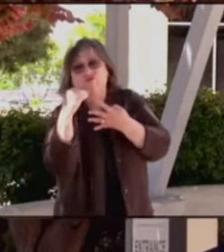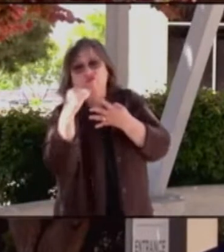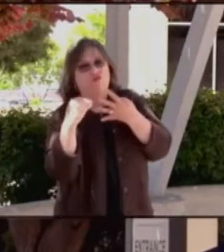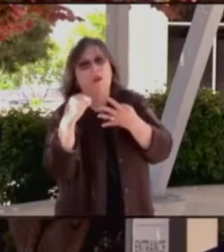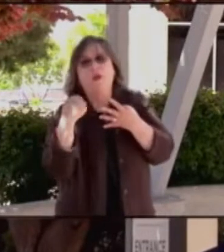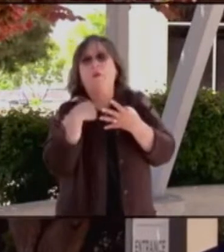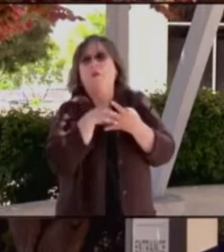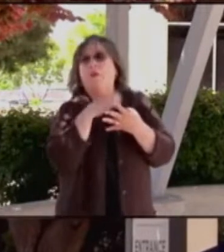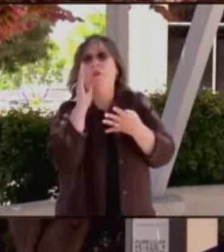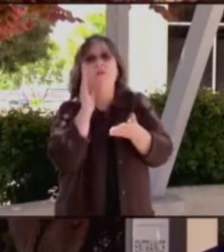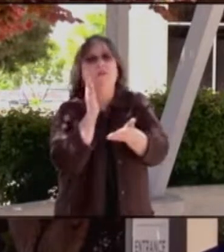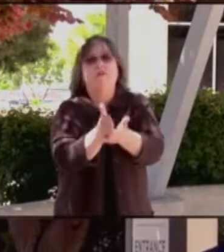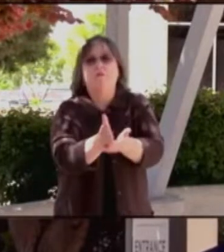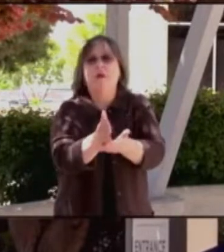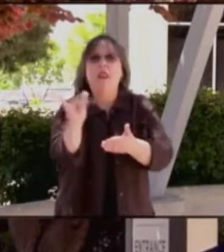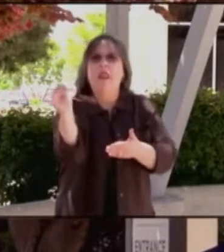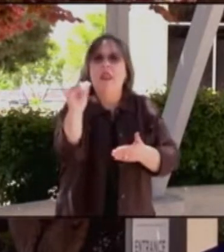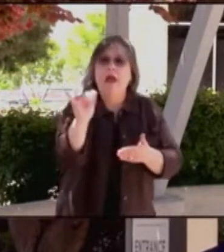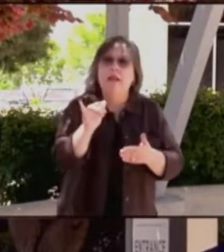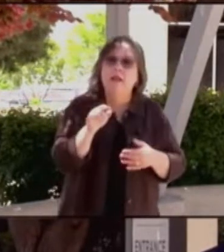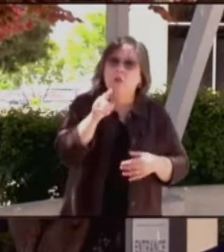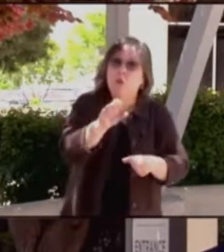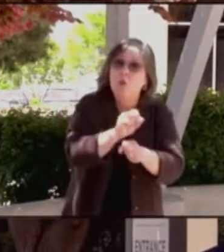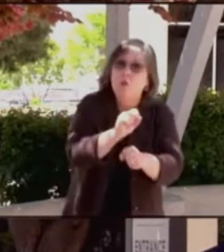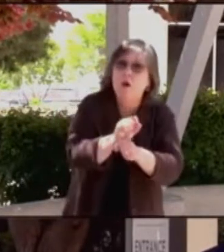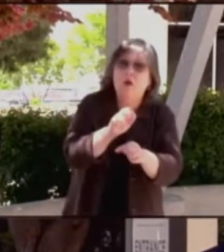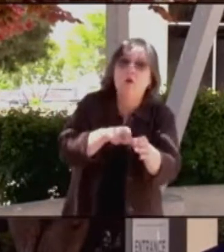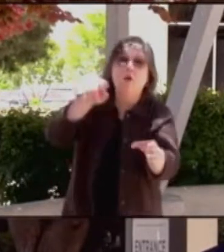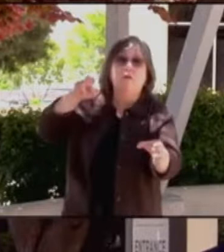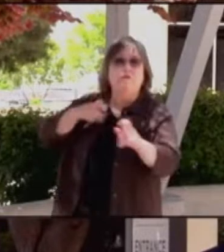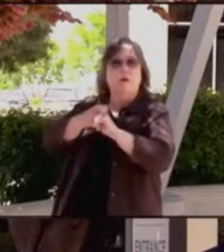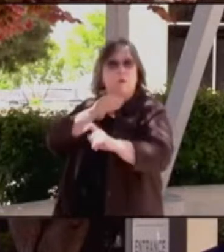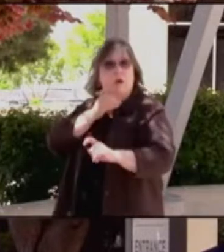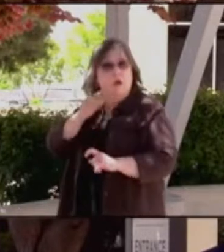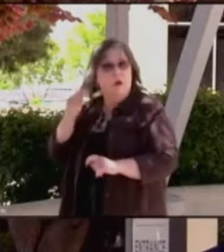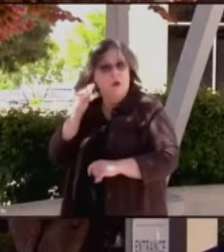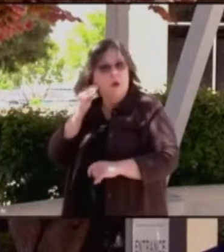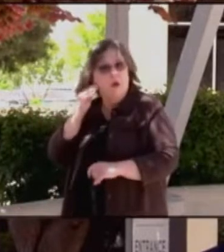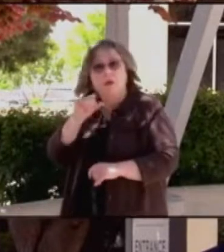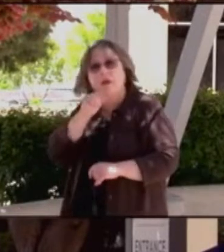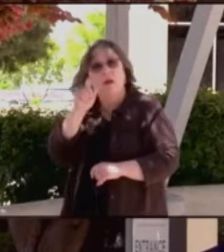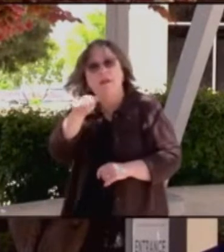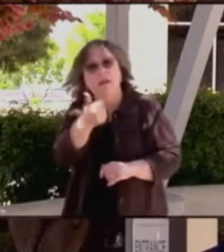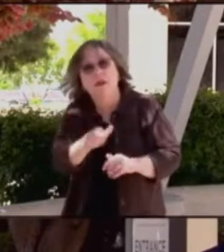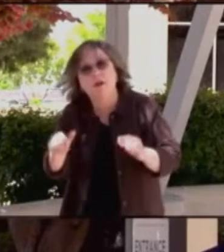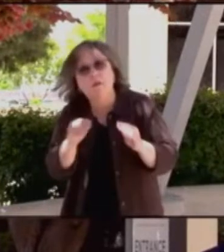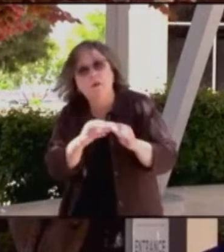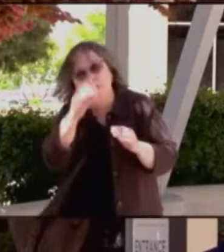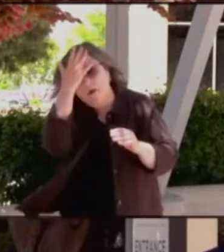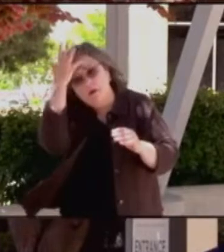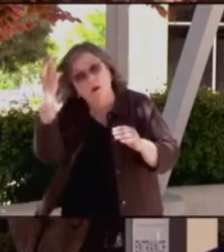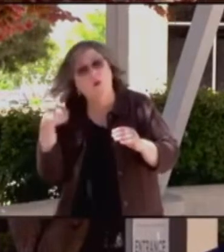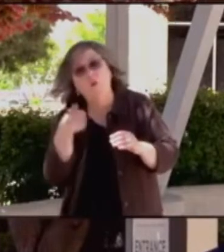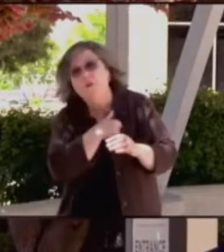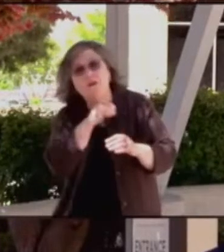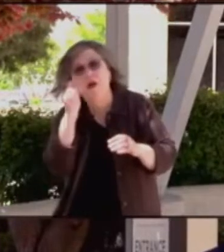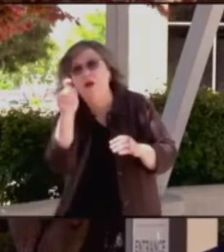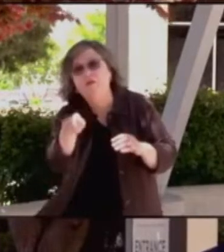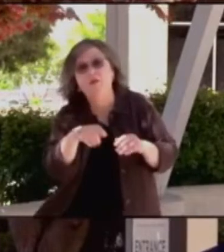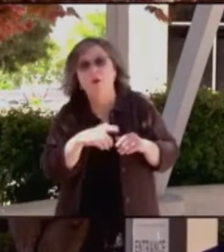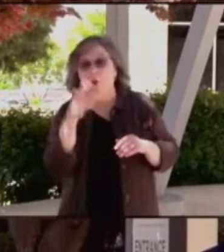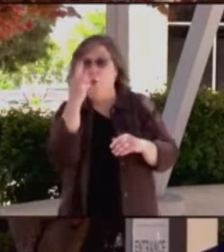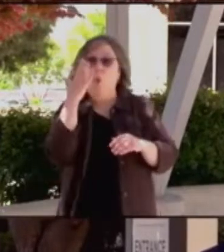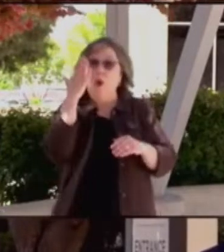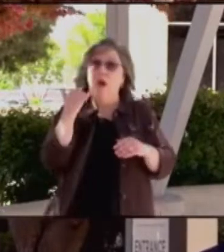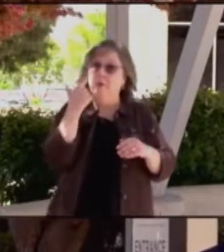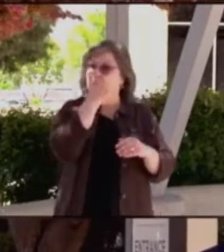as remote working wherever possible, simply isn't necessary any longer because of where we are.